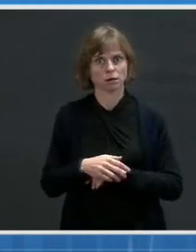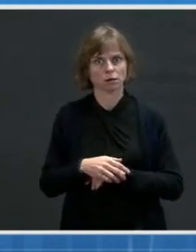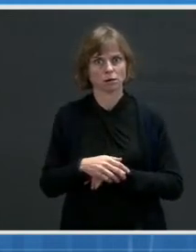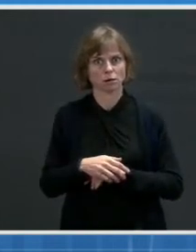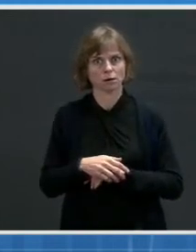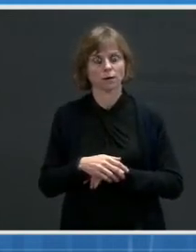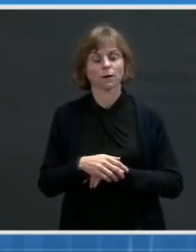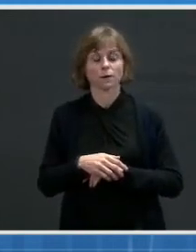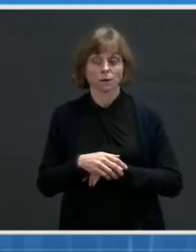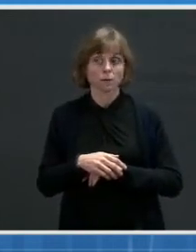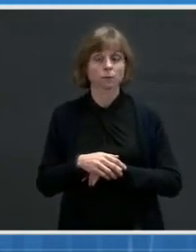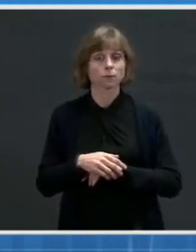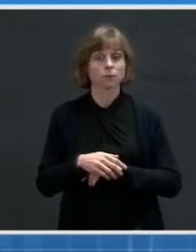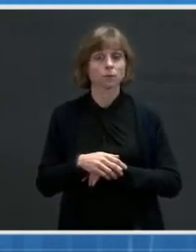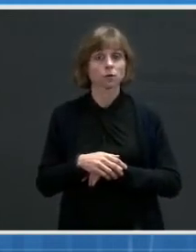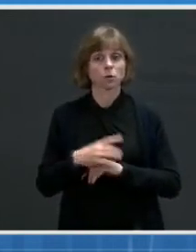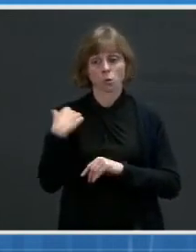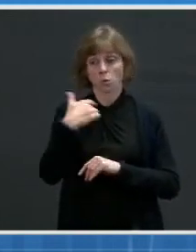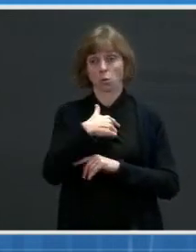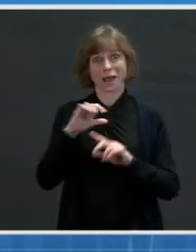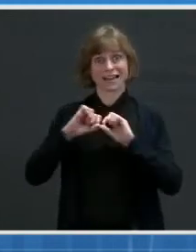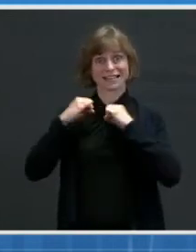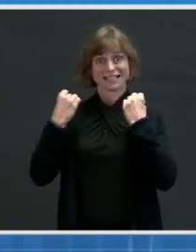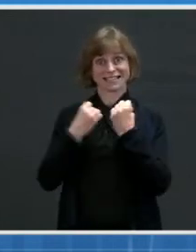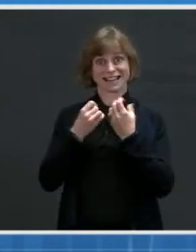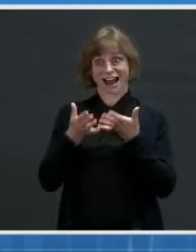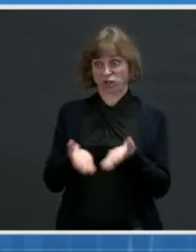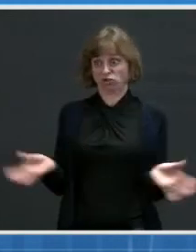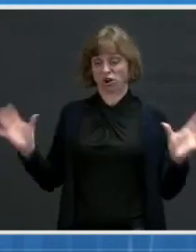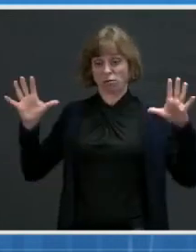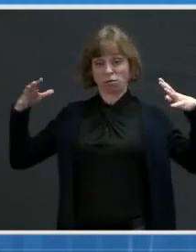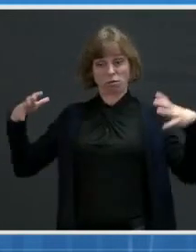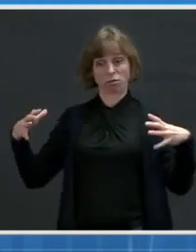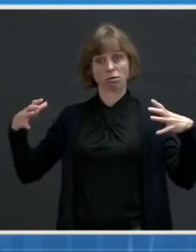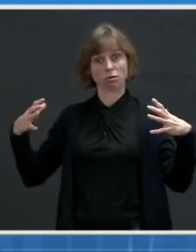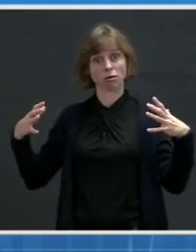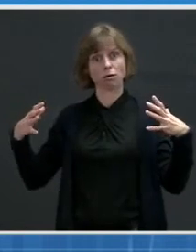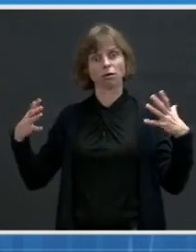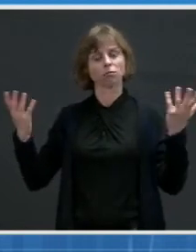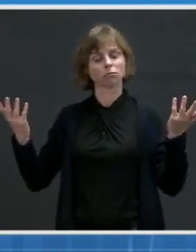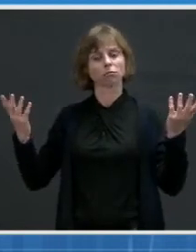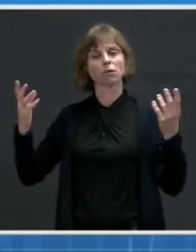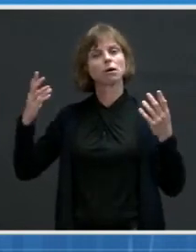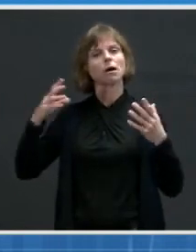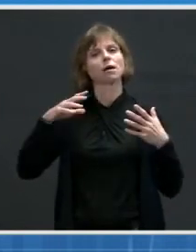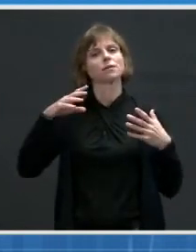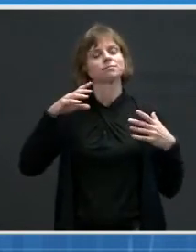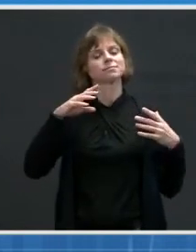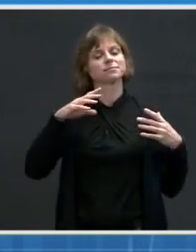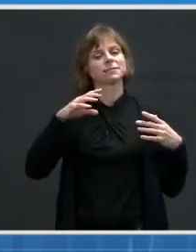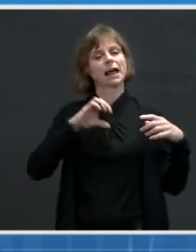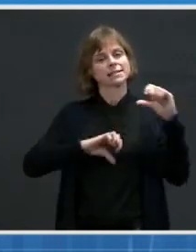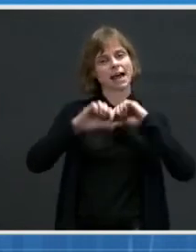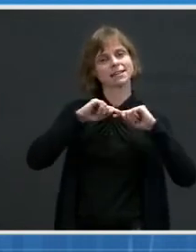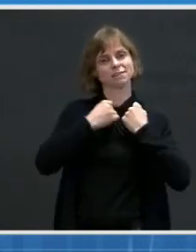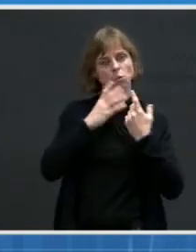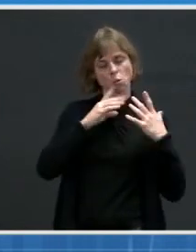what we're able to do as a society, the scientific team is going to continue to study based upon prevalence, based